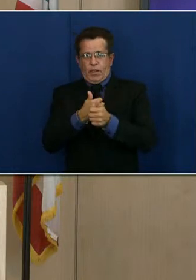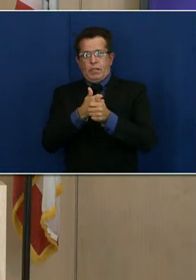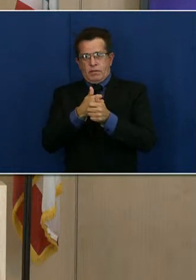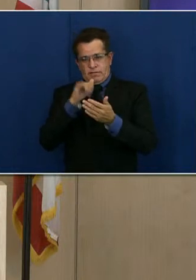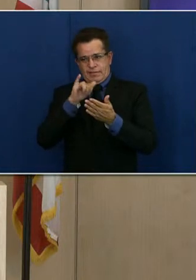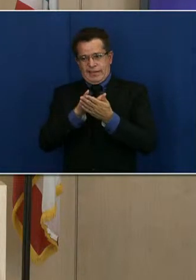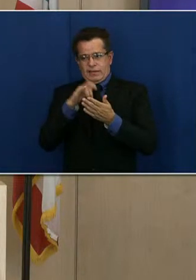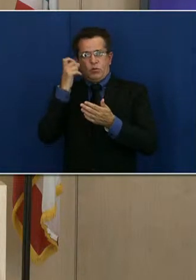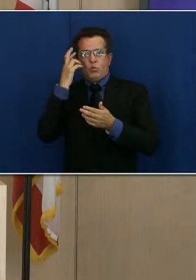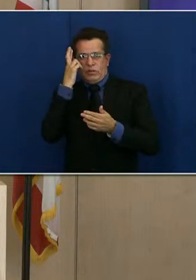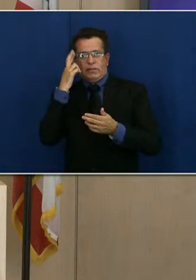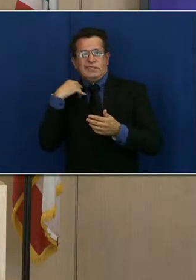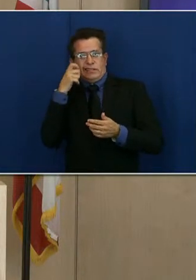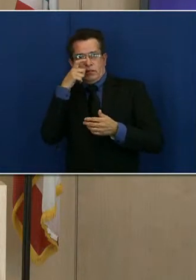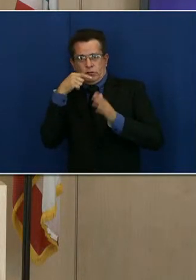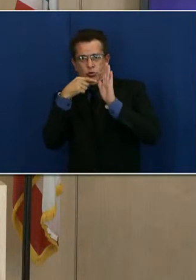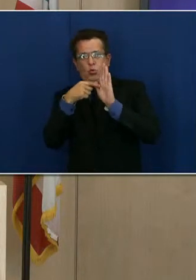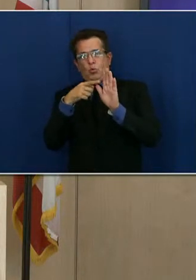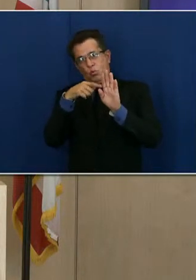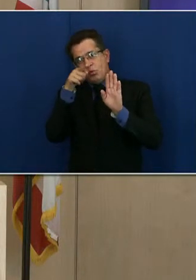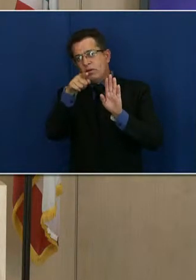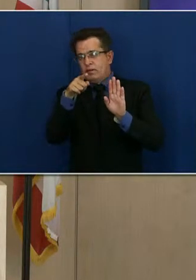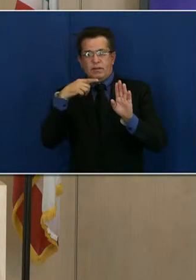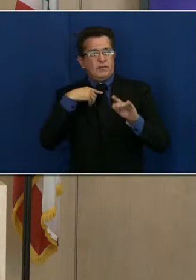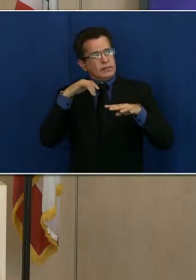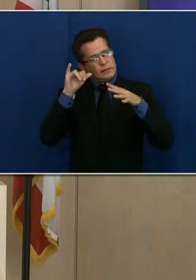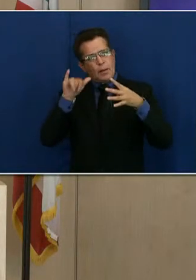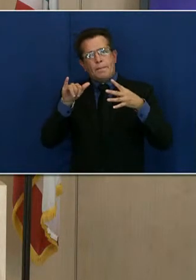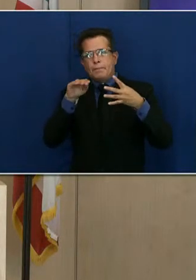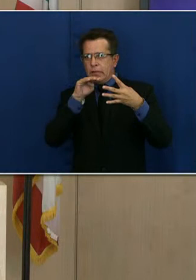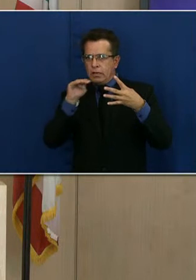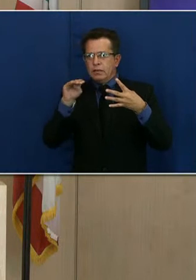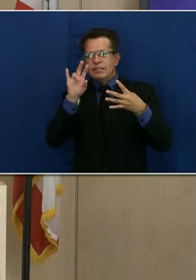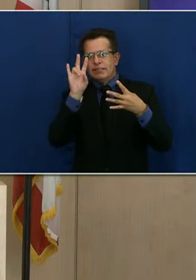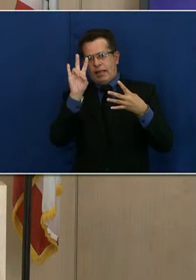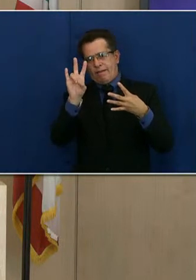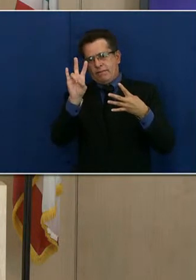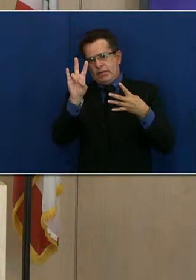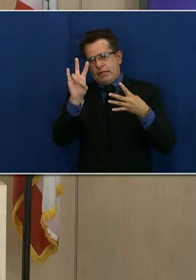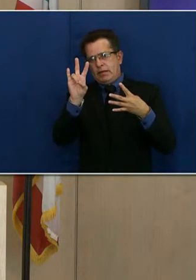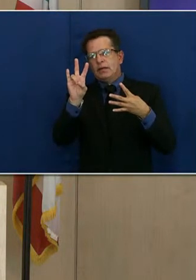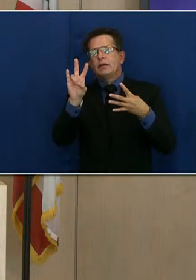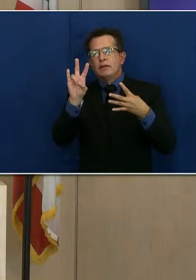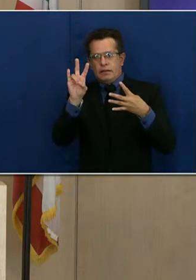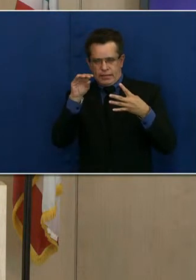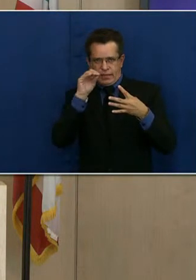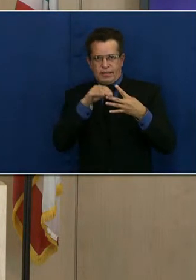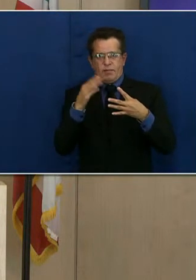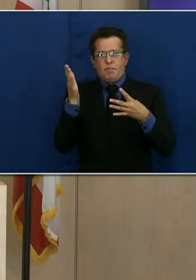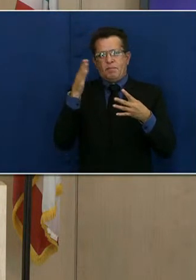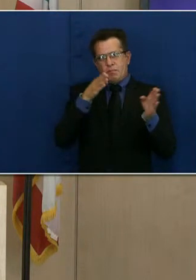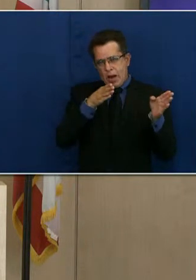rationale that I just gave you, we are maintaining it at 7 in the past 7 days.